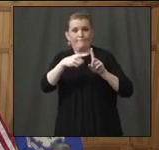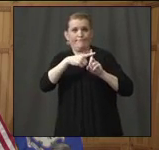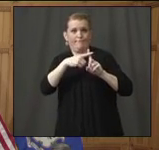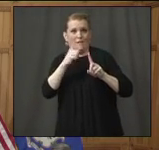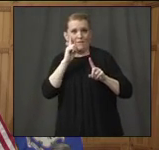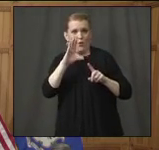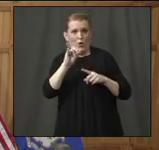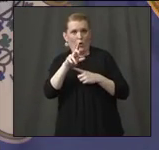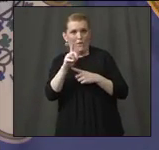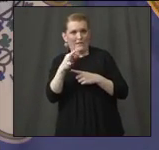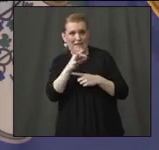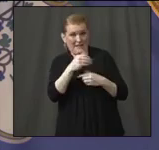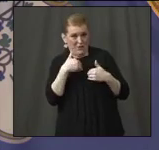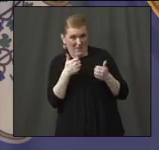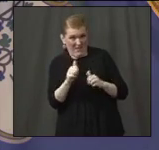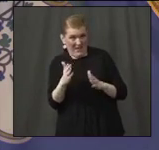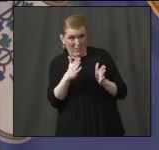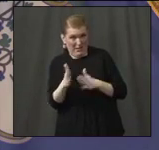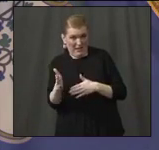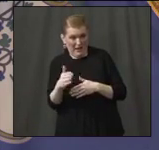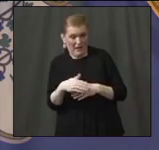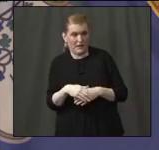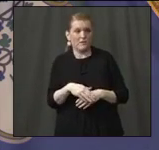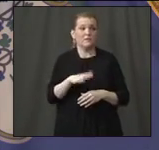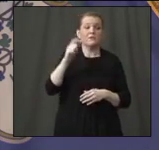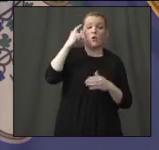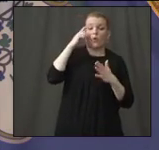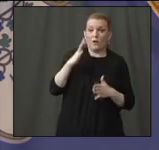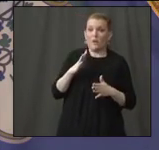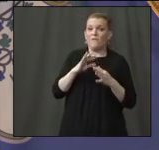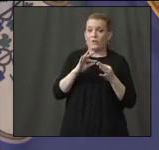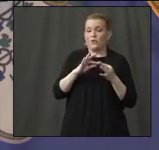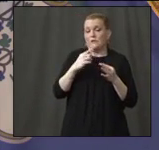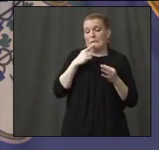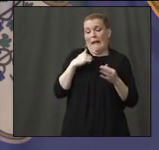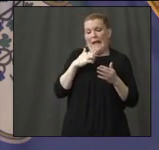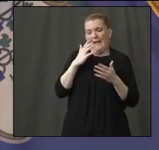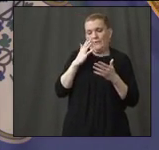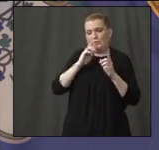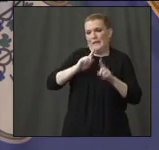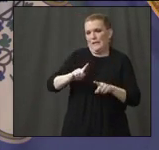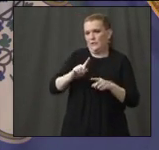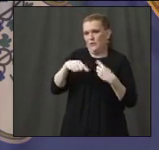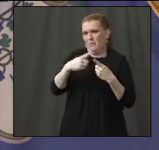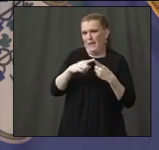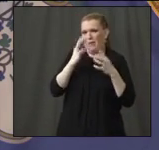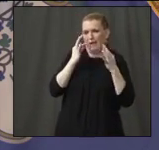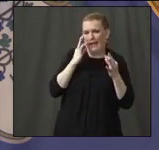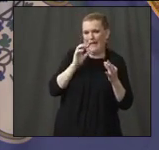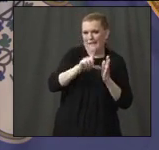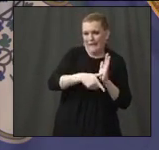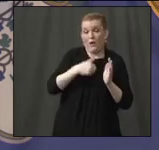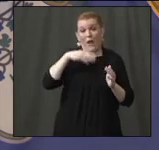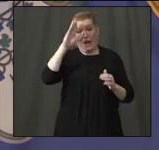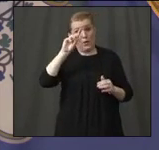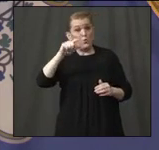I got to get back to you on the cats. I know dogs are not carriers. Let me check on cats and see what we ought to